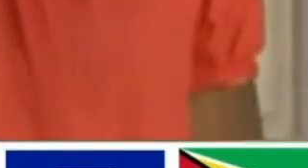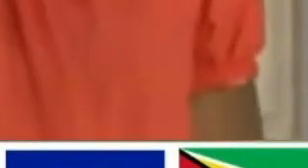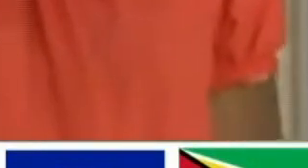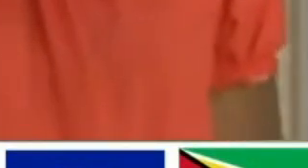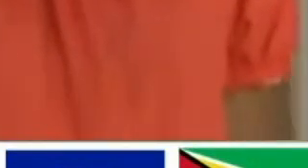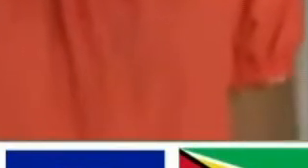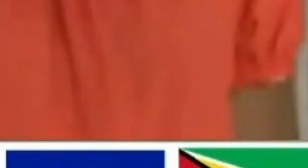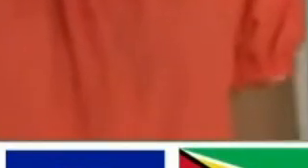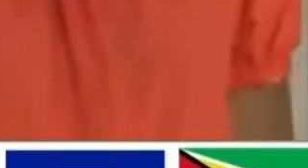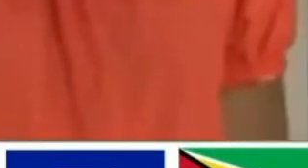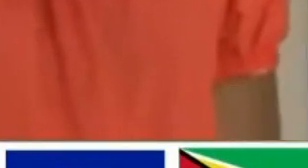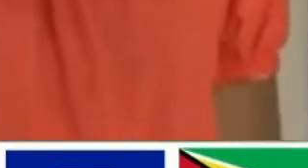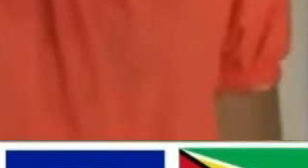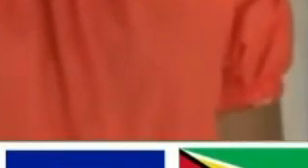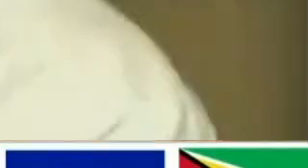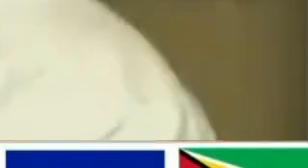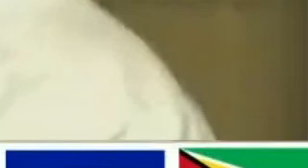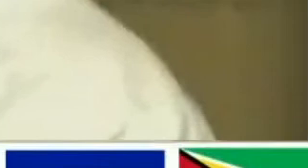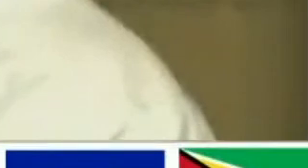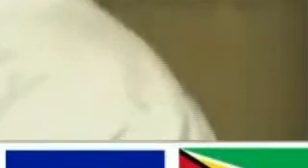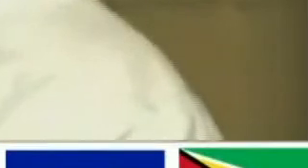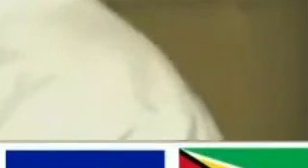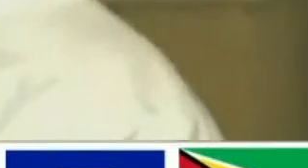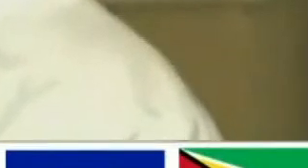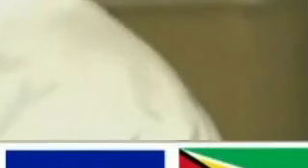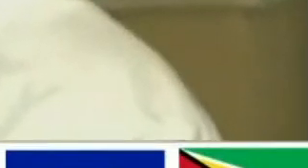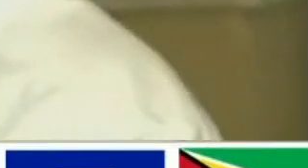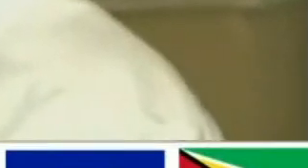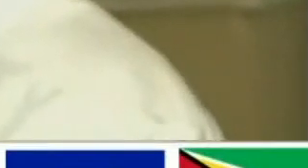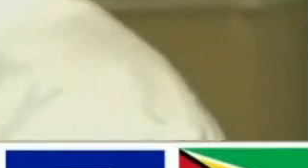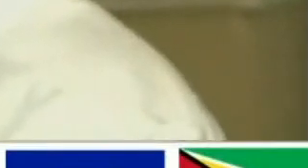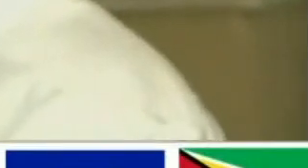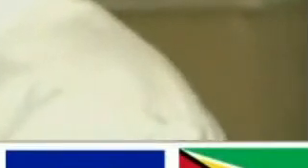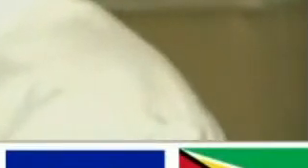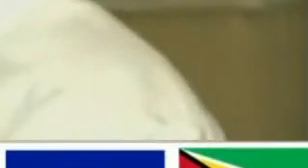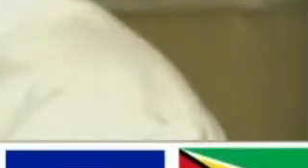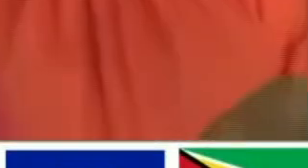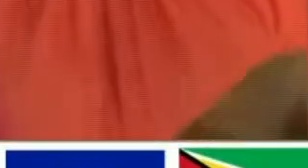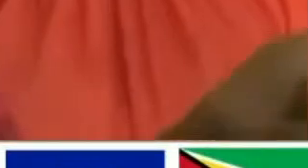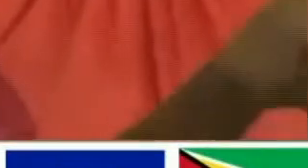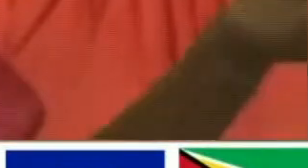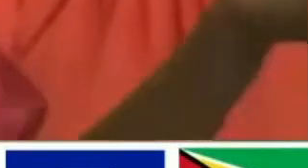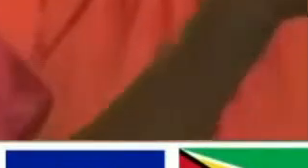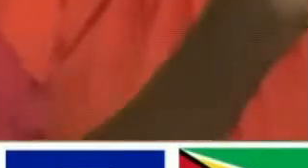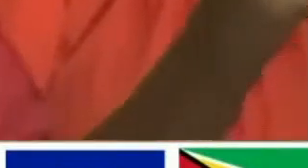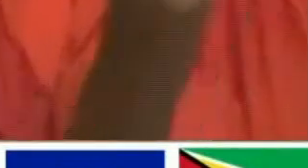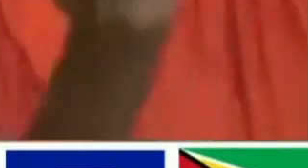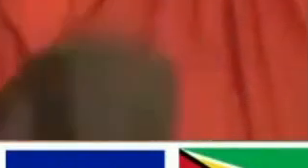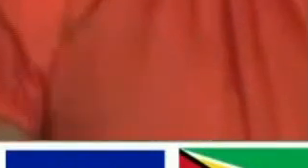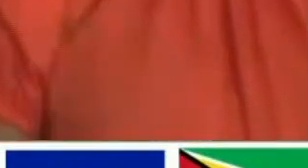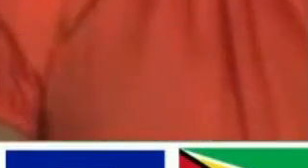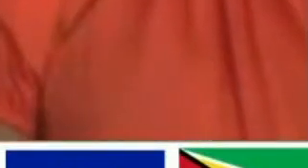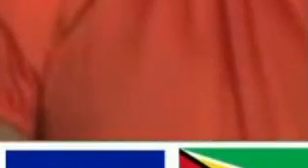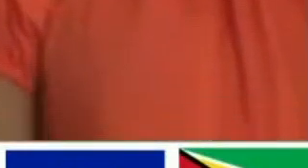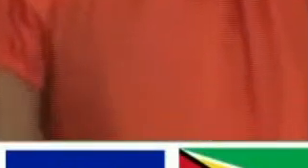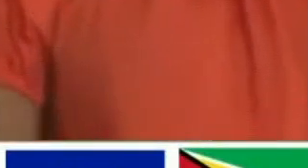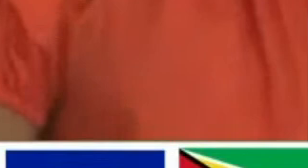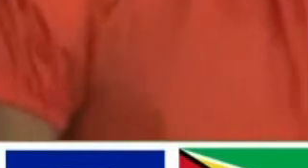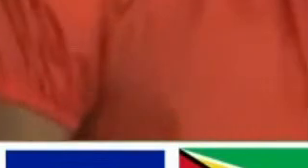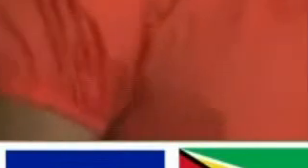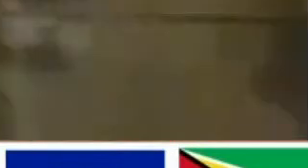small and humble beginning, I move right up to own my own shop.